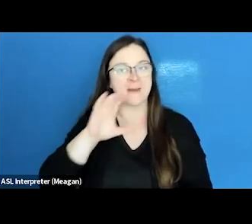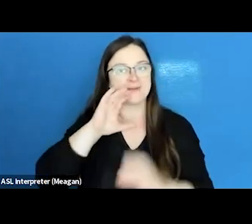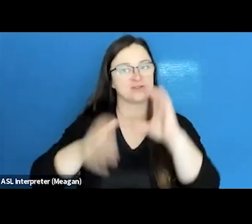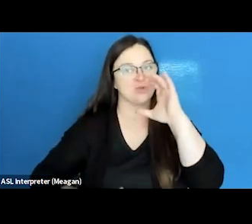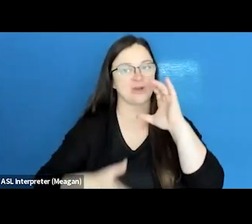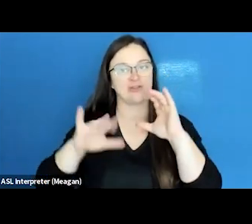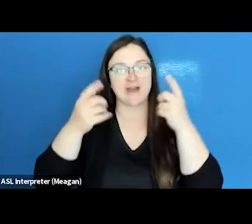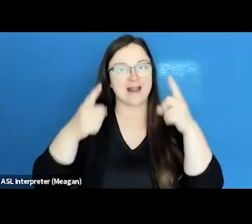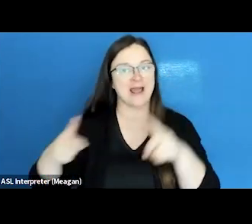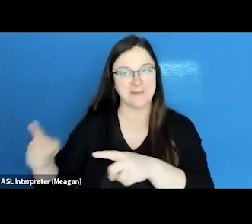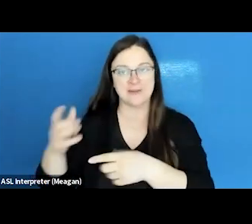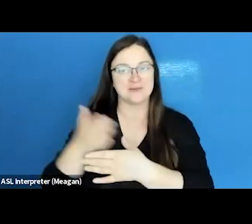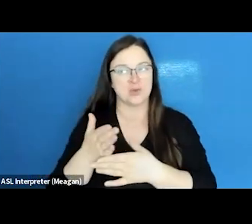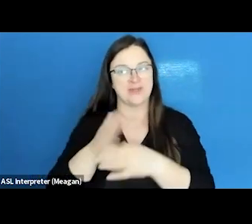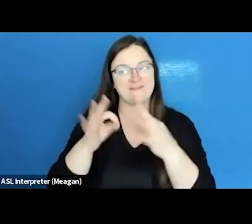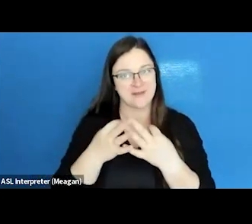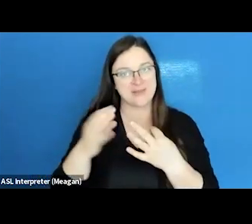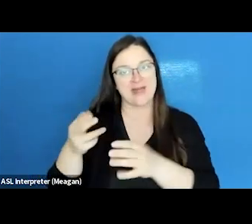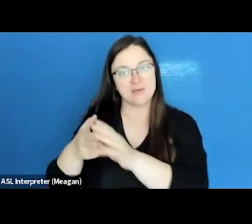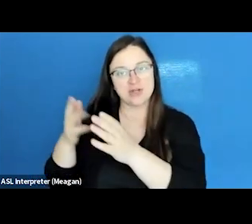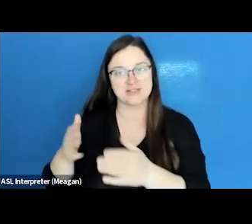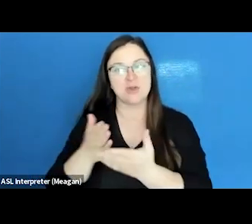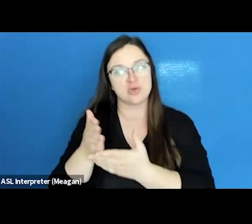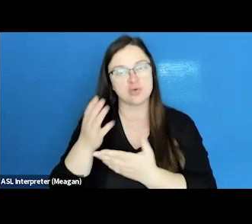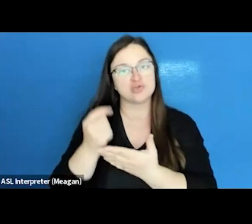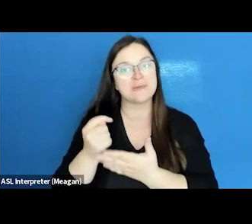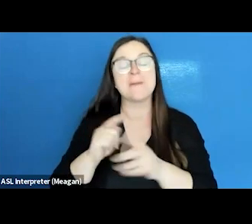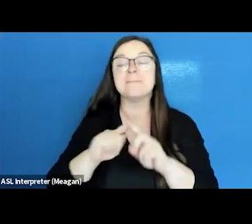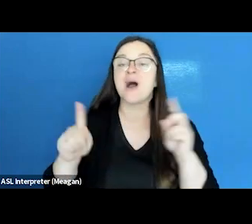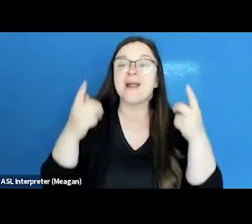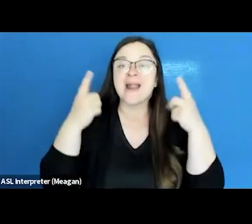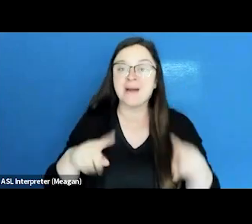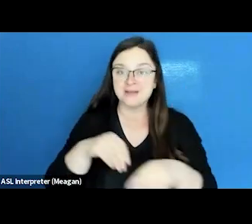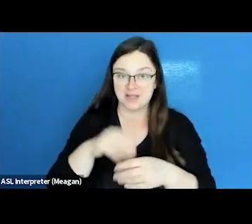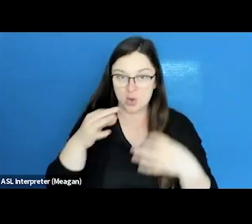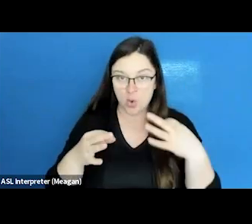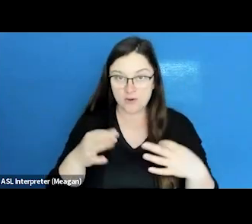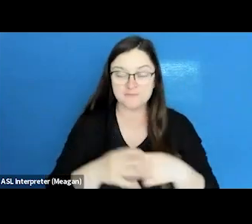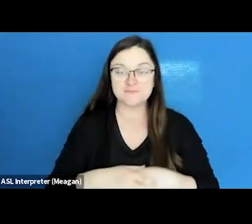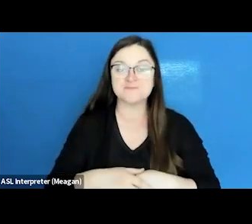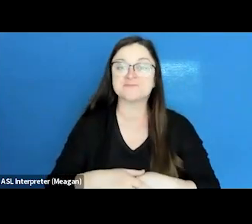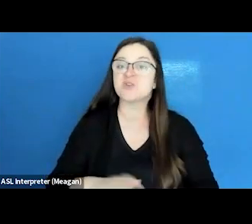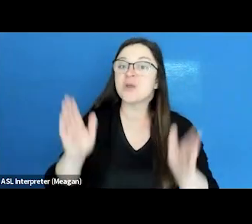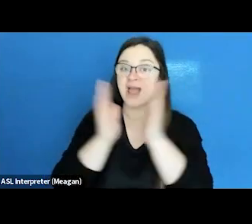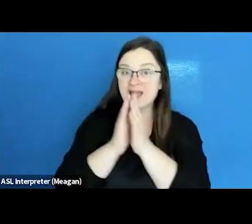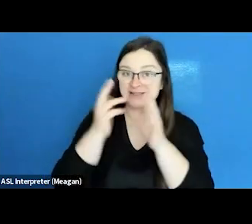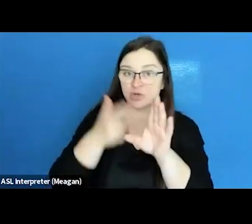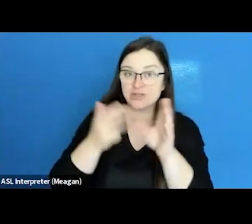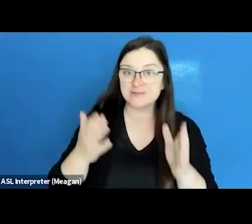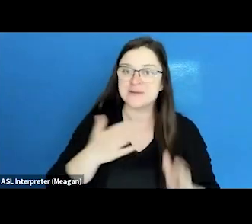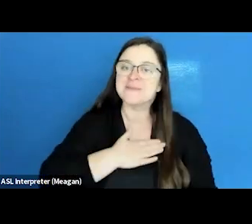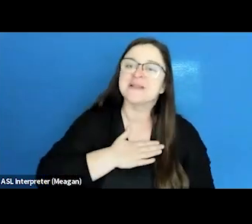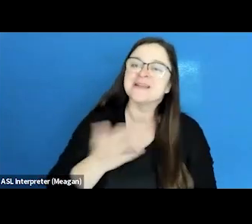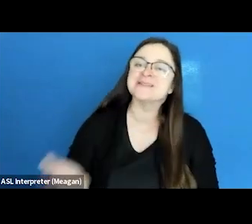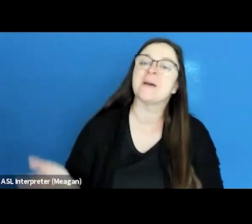them with proper treatment. But it all started here in court, simply by asking the participant to bring his